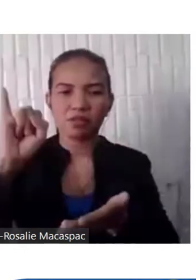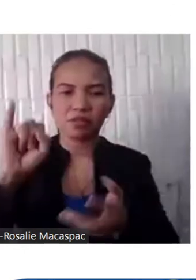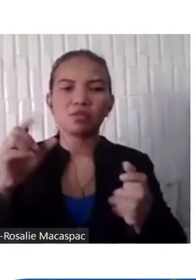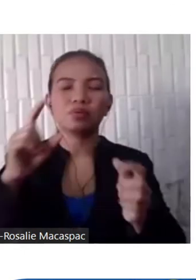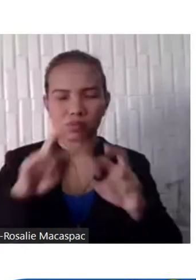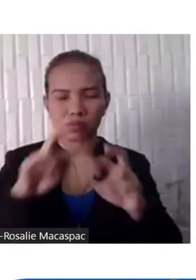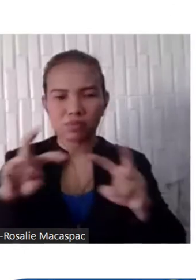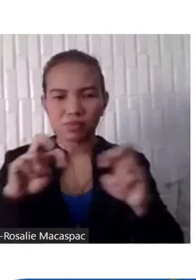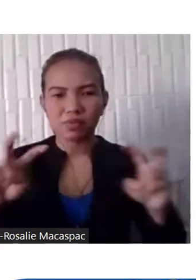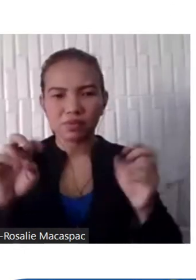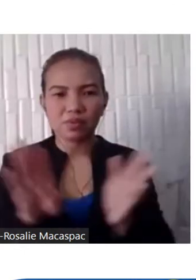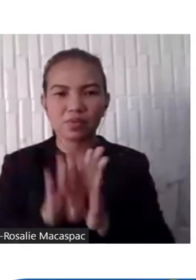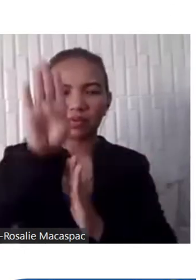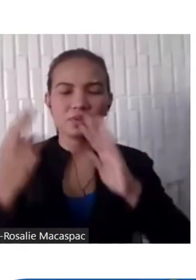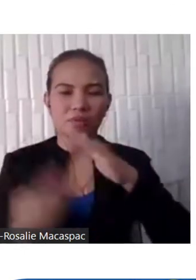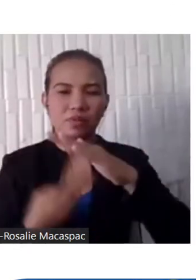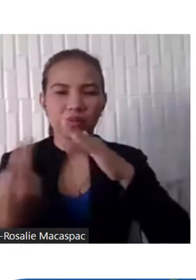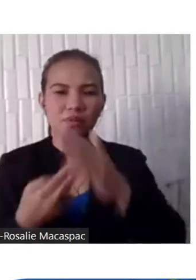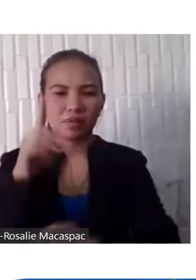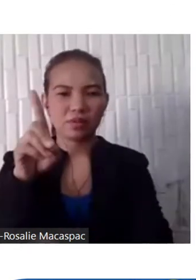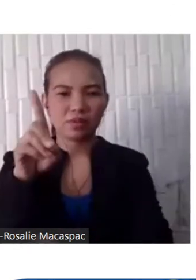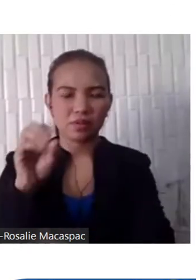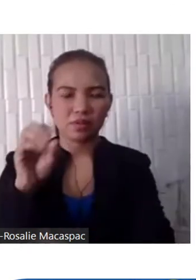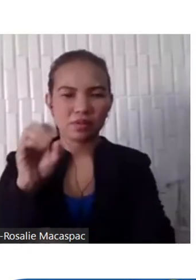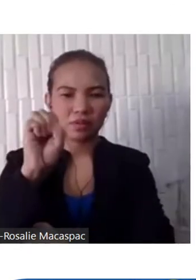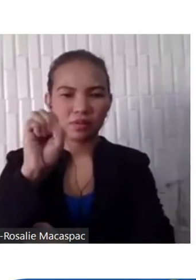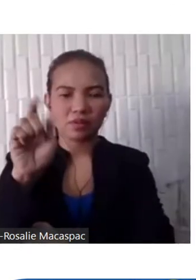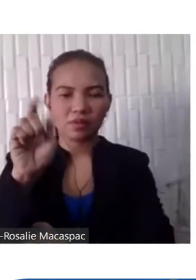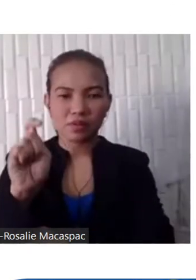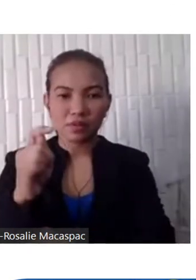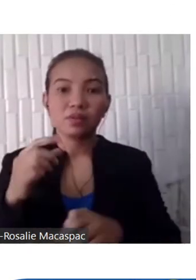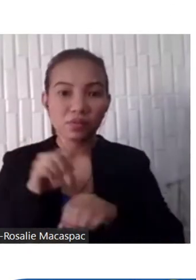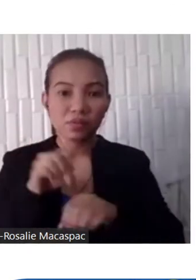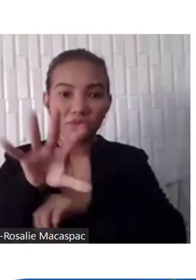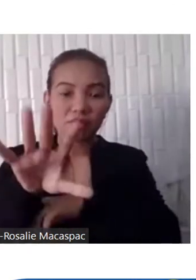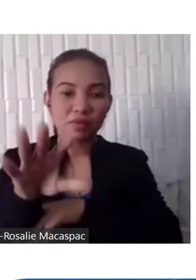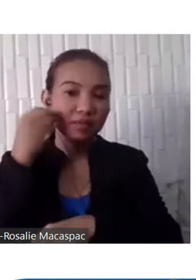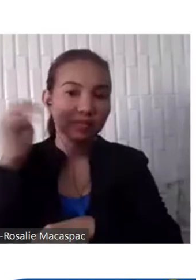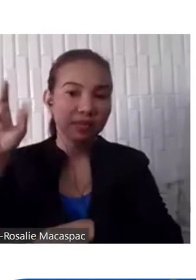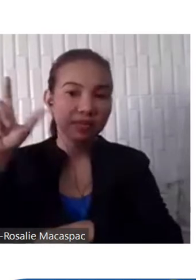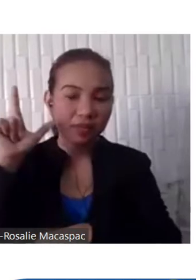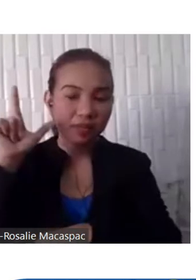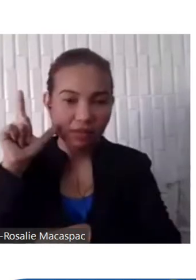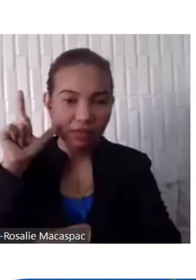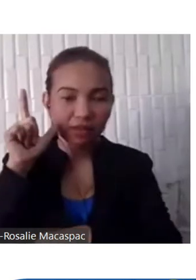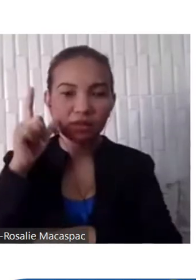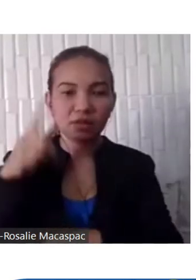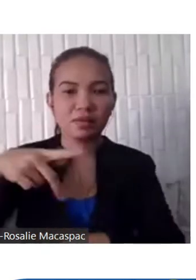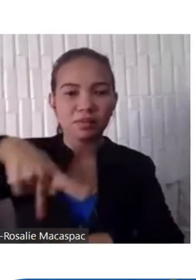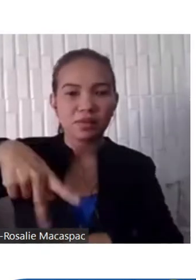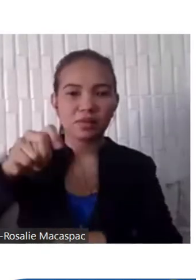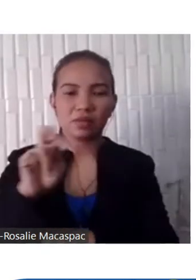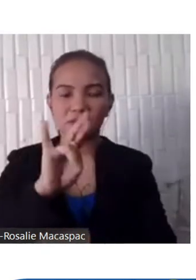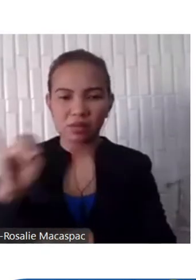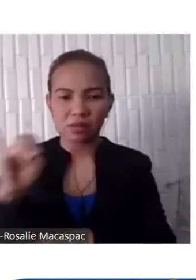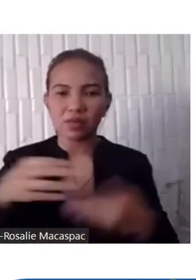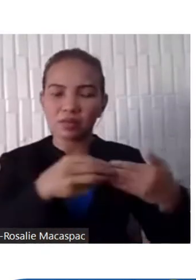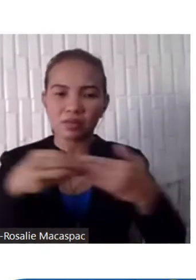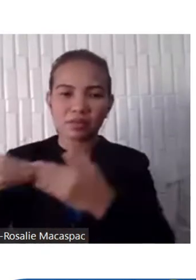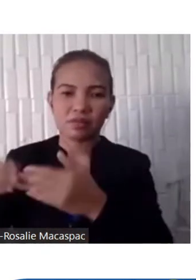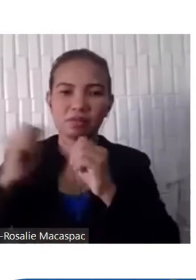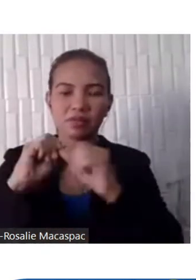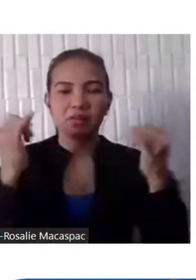the DOST. Parang yung pinakita kanina sa presentation ni Ma'am Linder. PNRI is the lead agency in